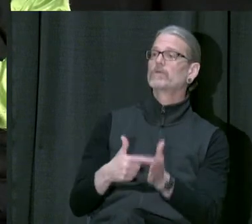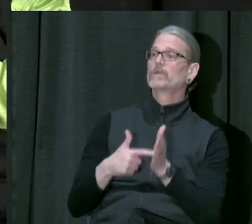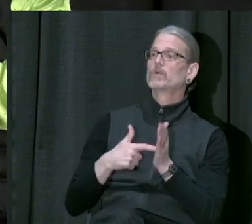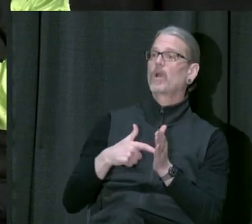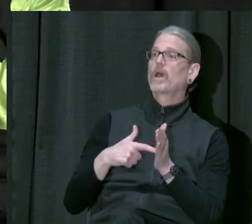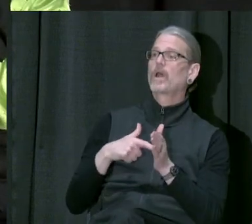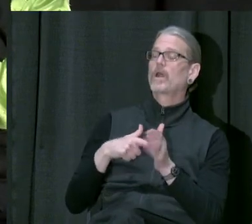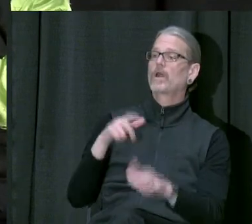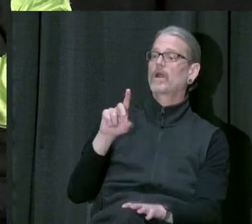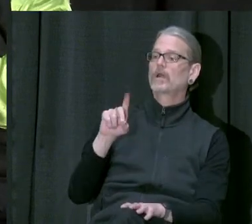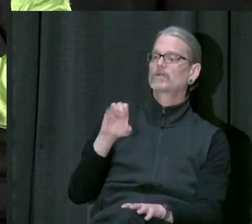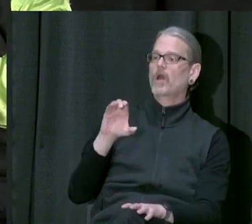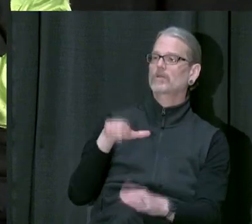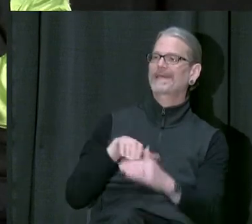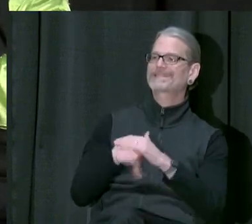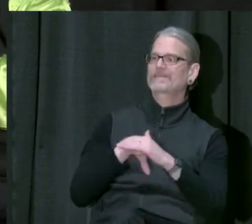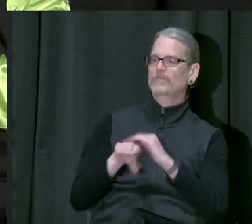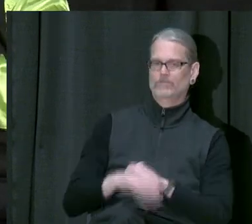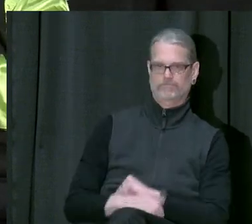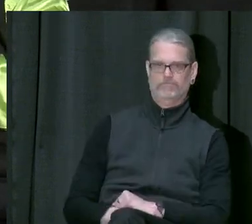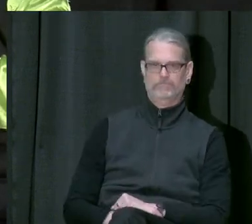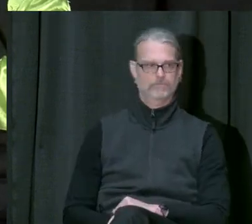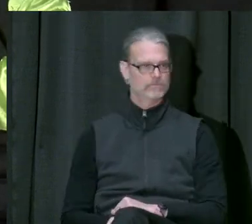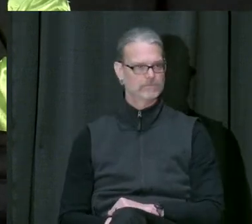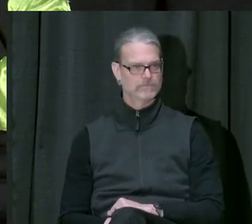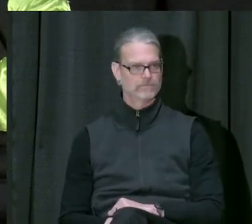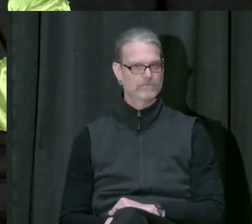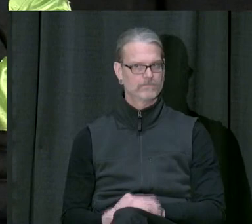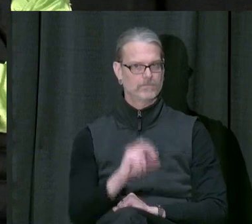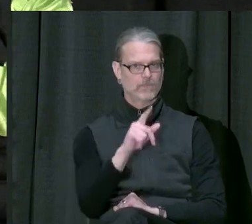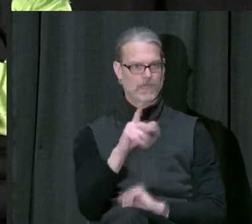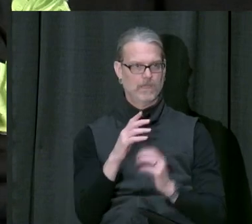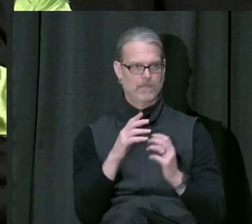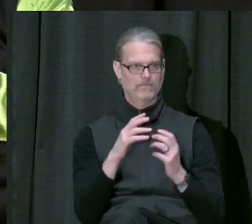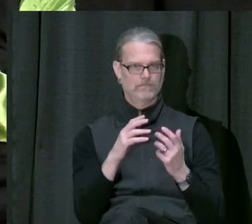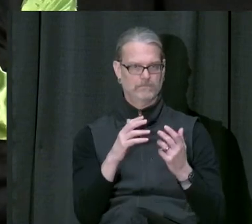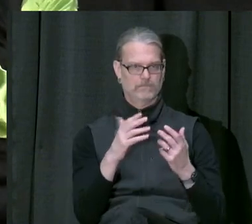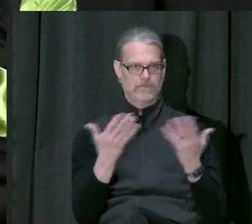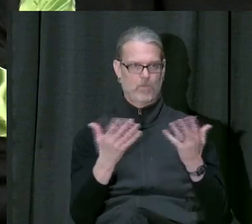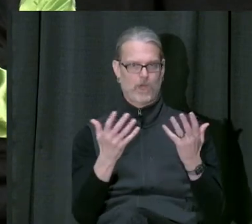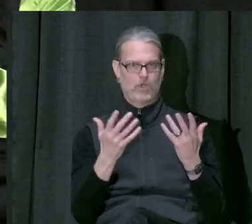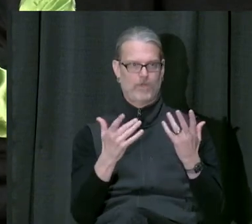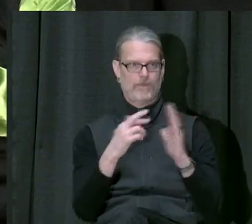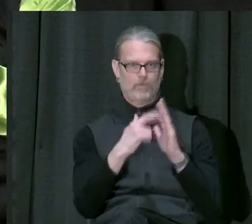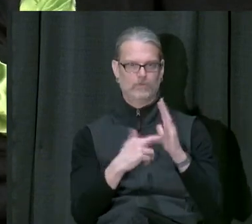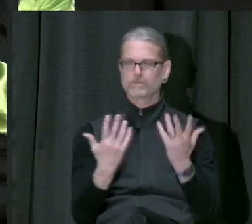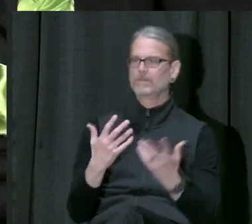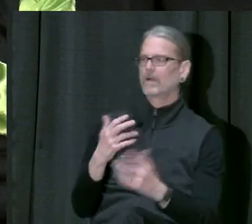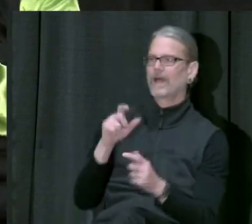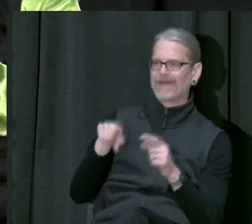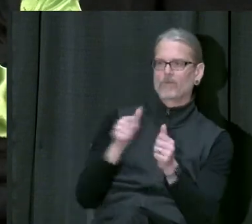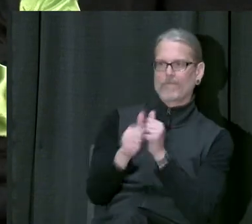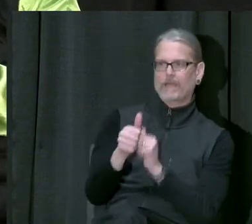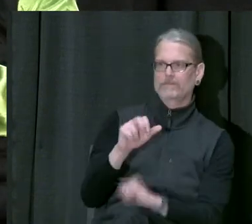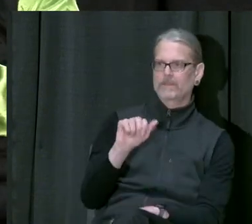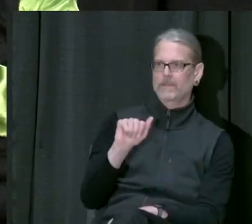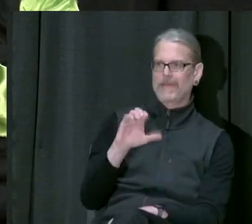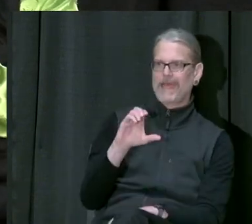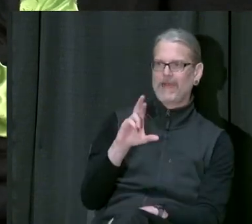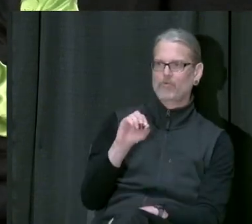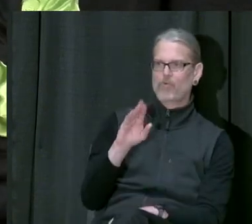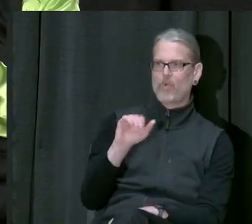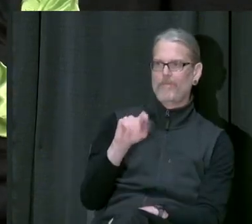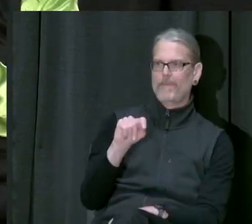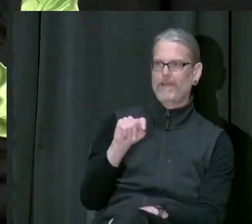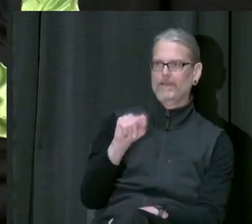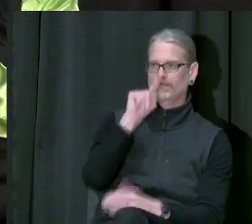to be accessible, then you say, okay, well, to what measure? They say, oh, you need to pass the Acrobat checker. Well, the Acrobat checker itself